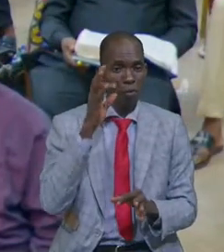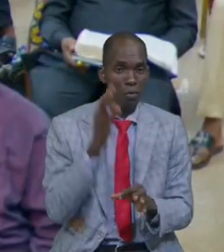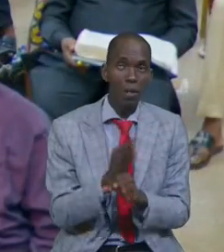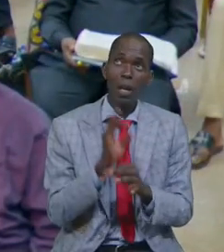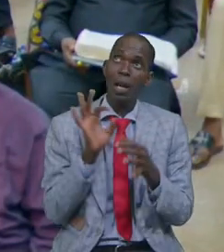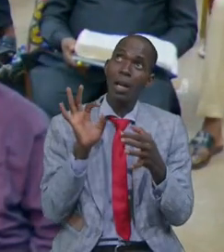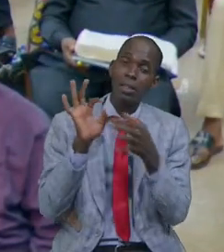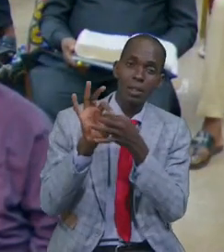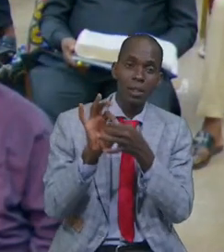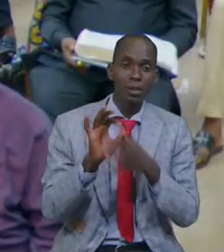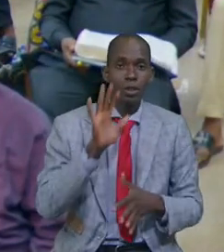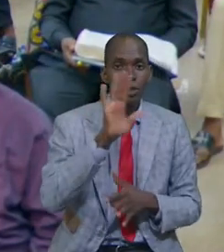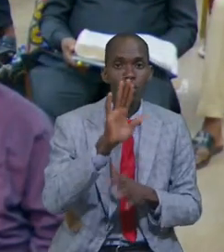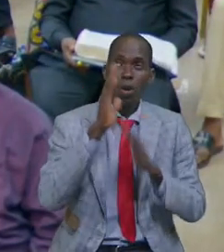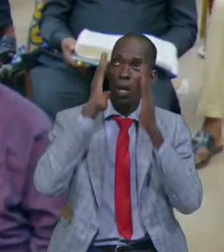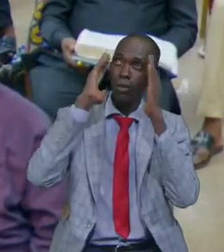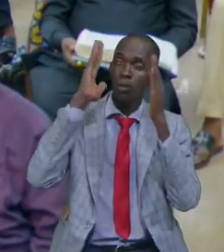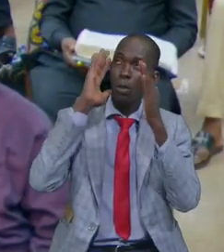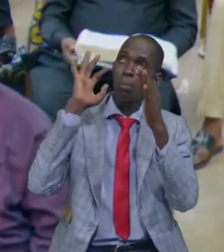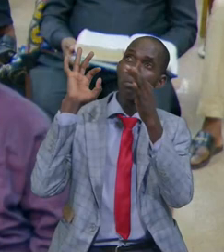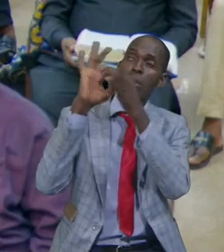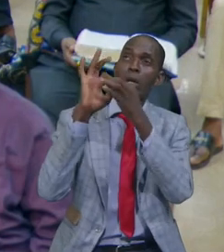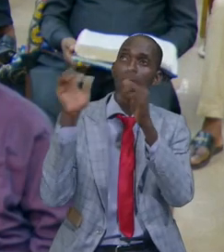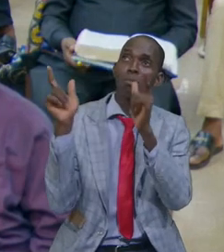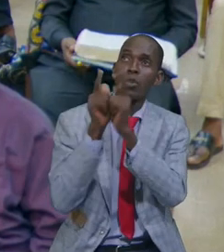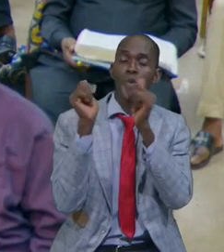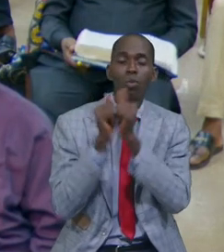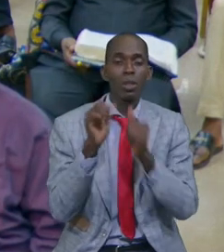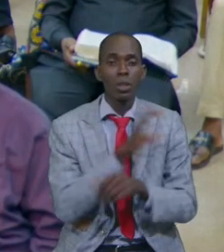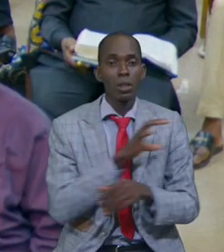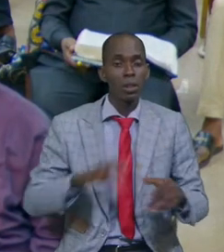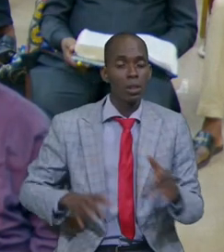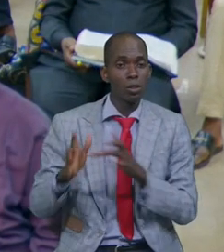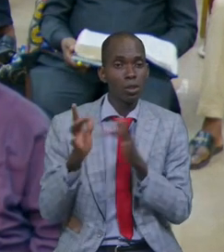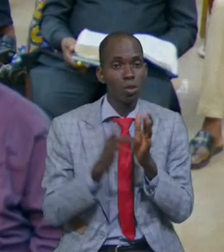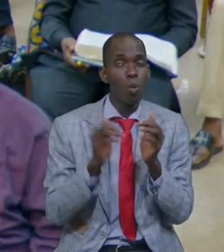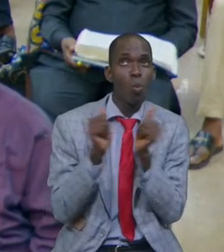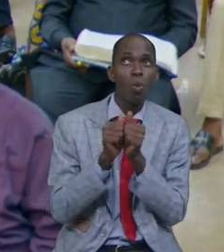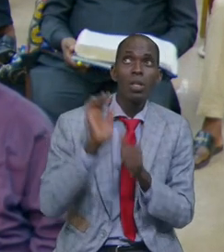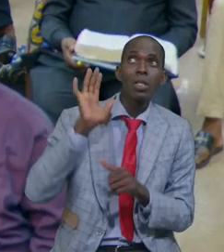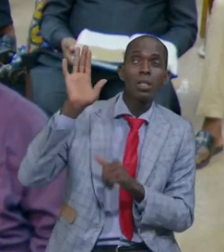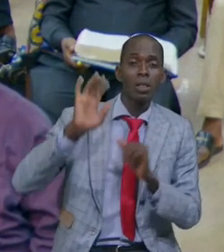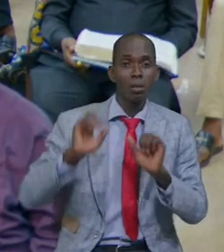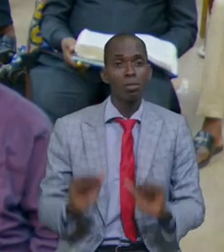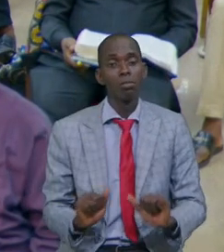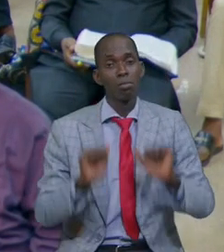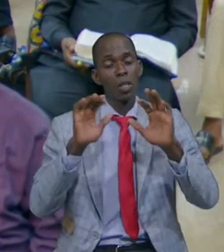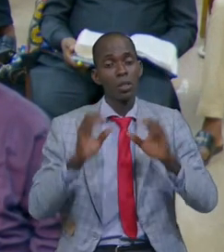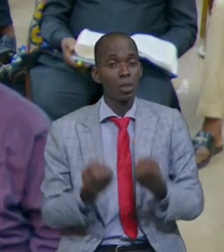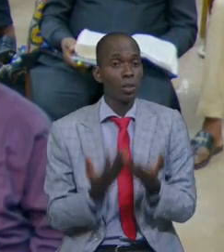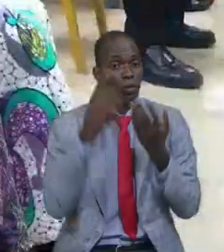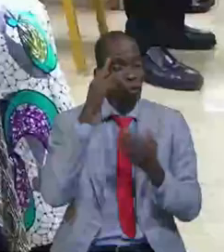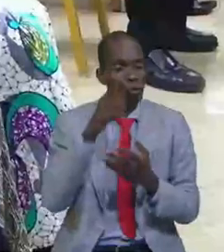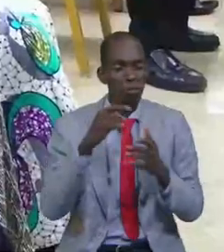the attention of Christ and the sacrifice he made for you, immediately your miracle of salvation